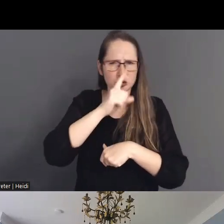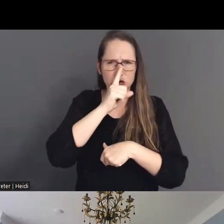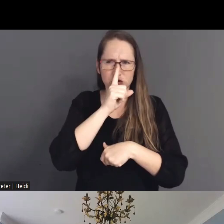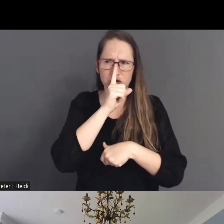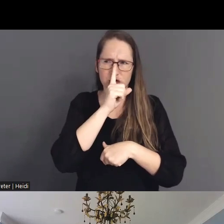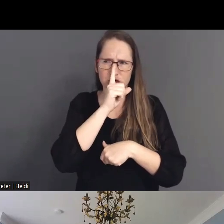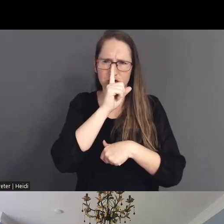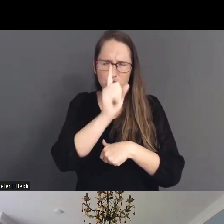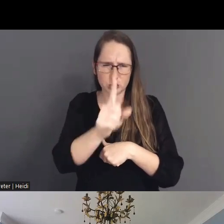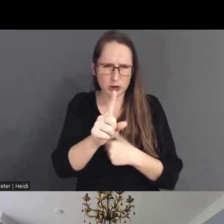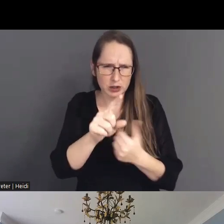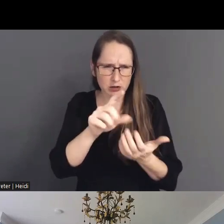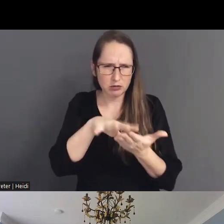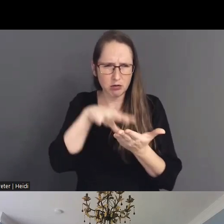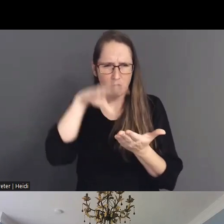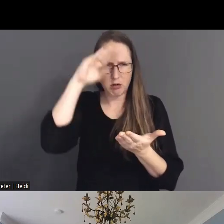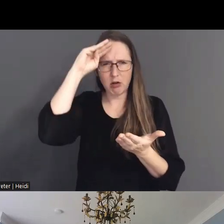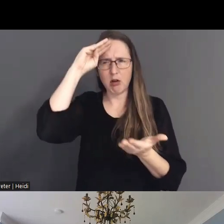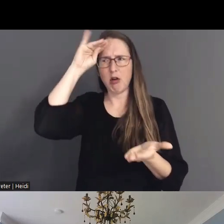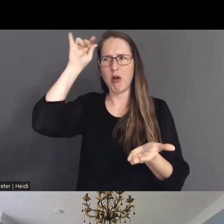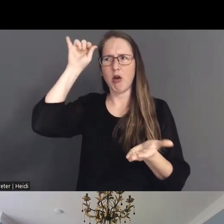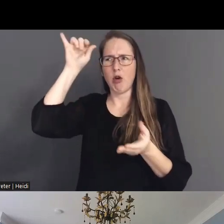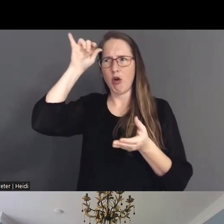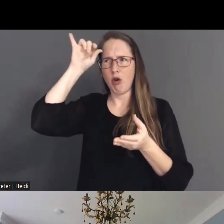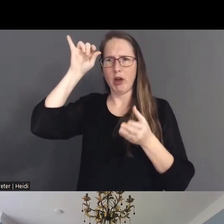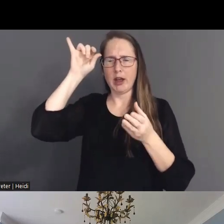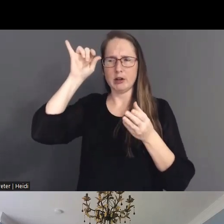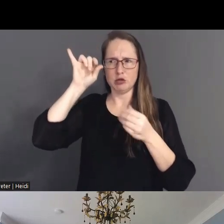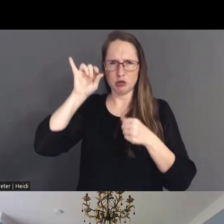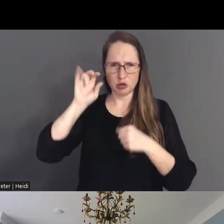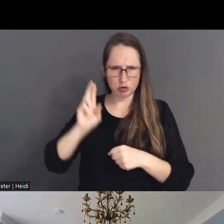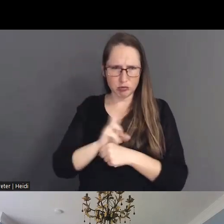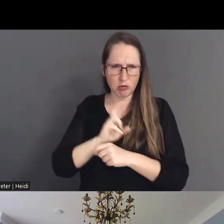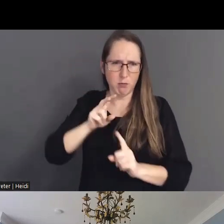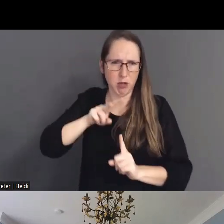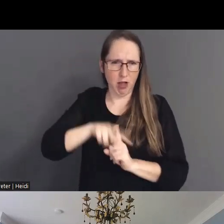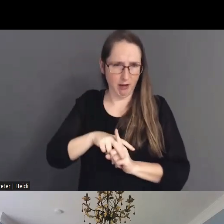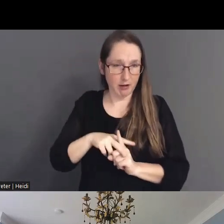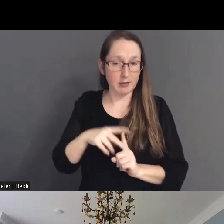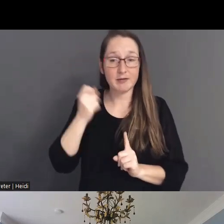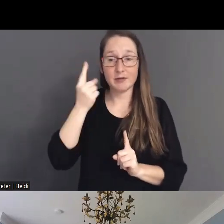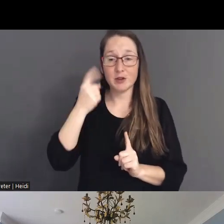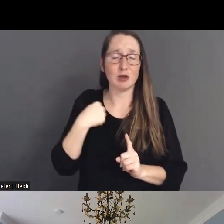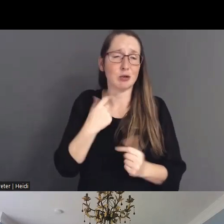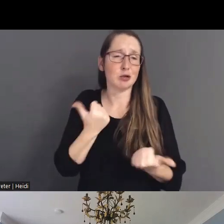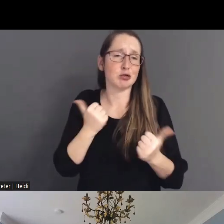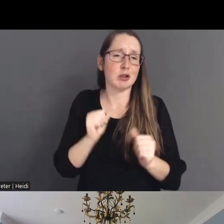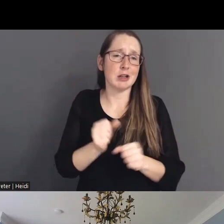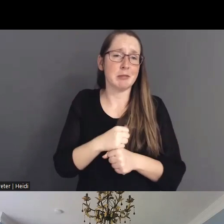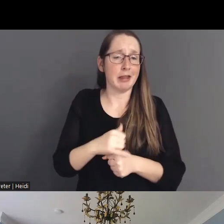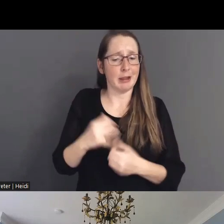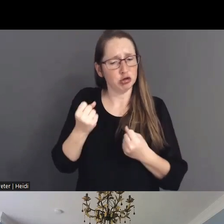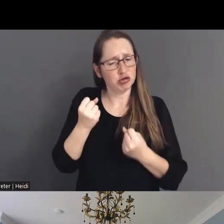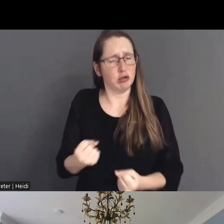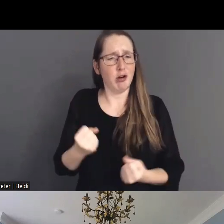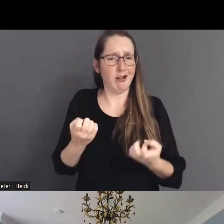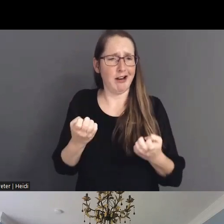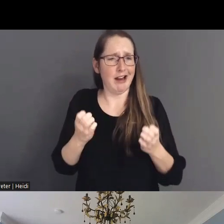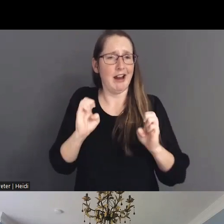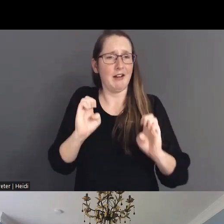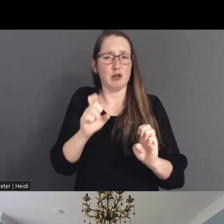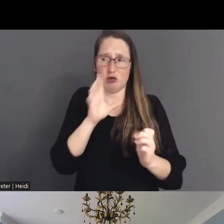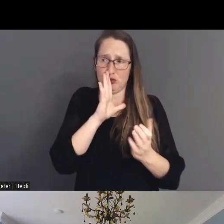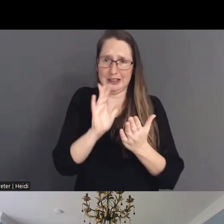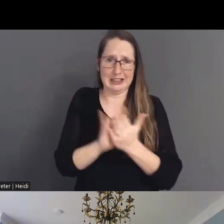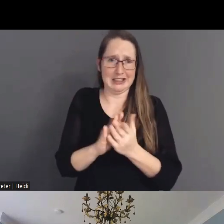let this get absorbed into your soul. But what we are trying to do is make that strong effort to